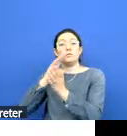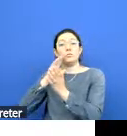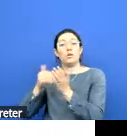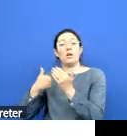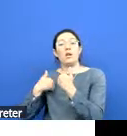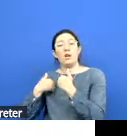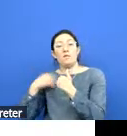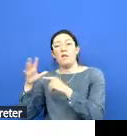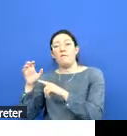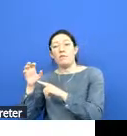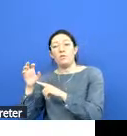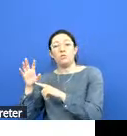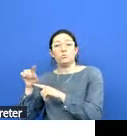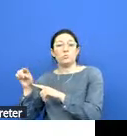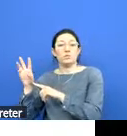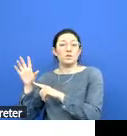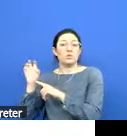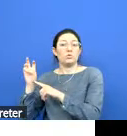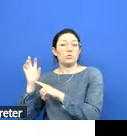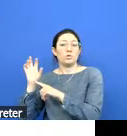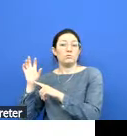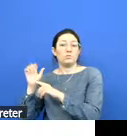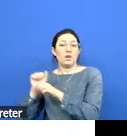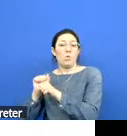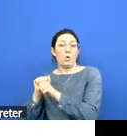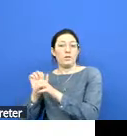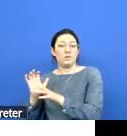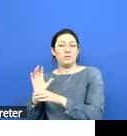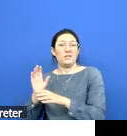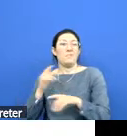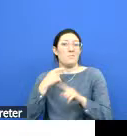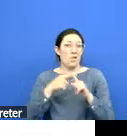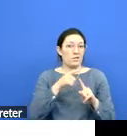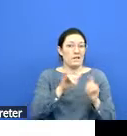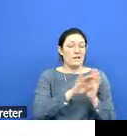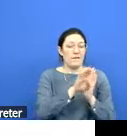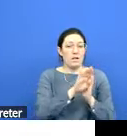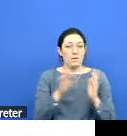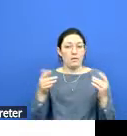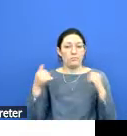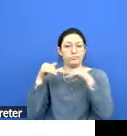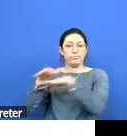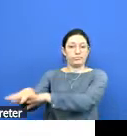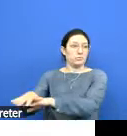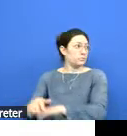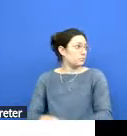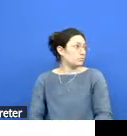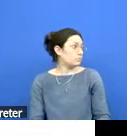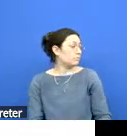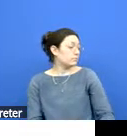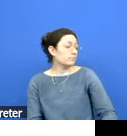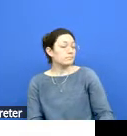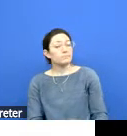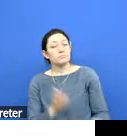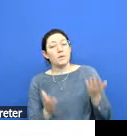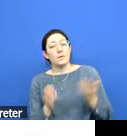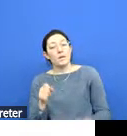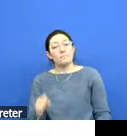another 500, 600 vehicles for the development coming in and out. Yep,